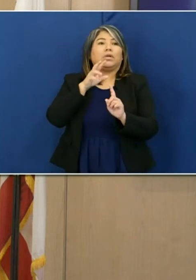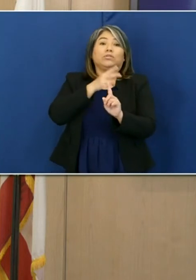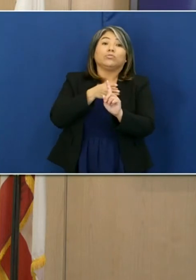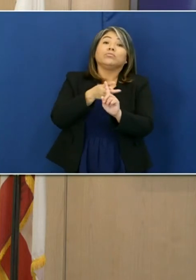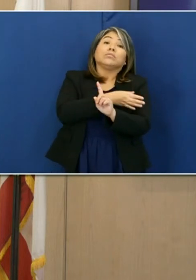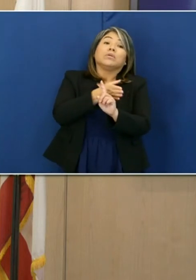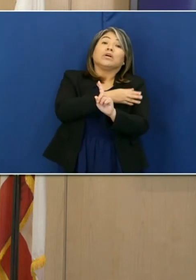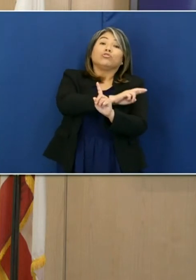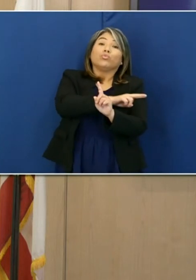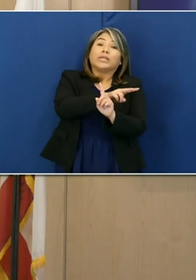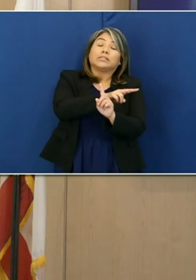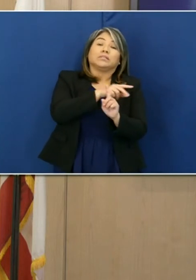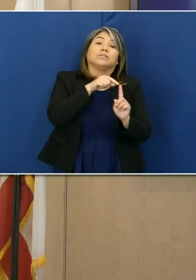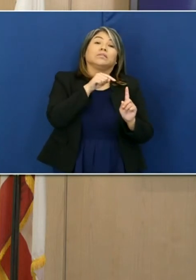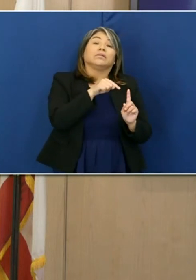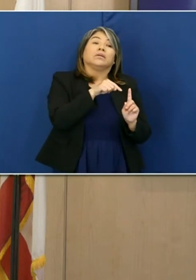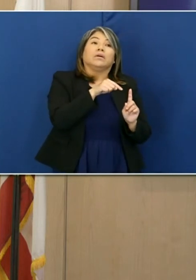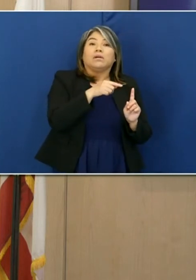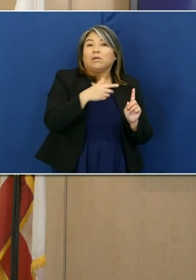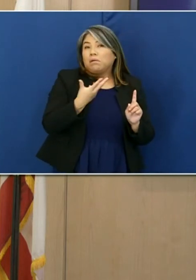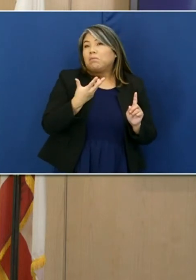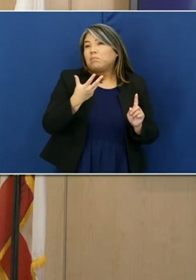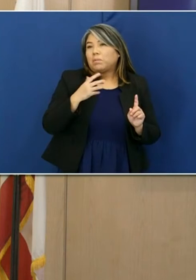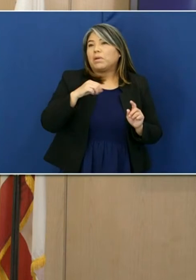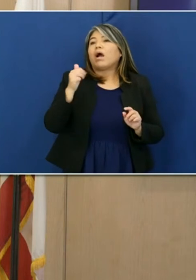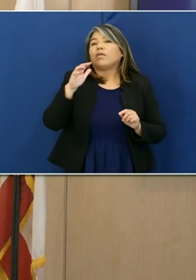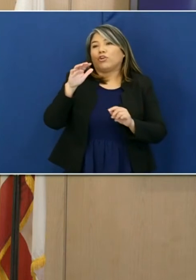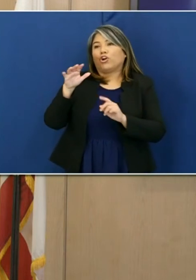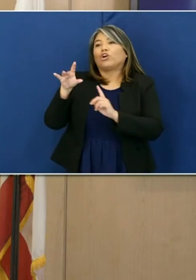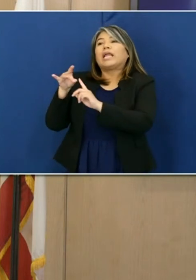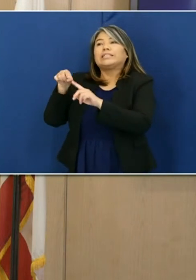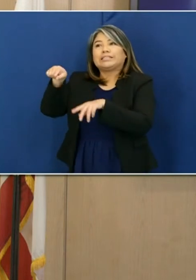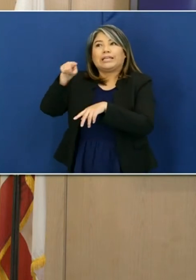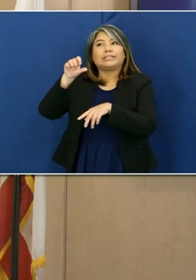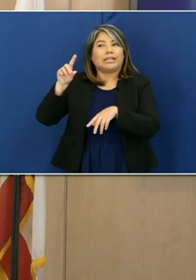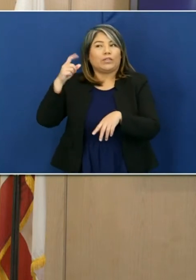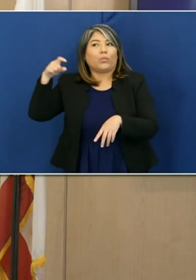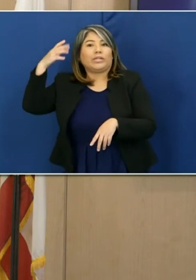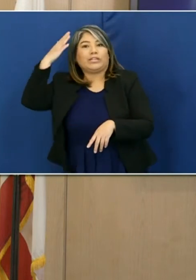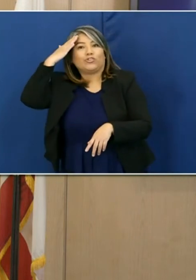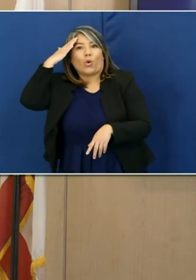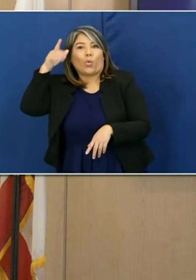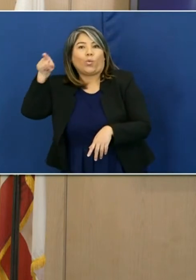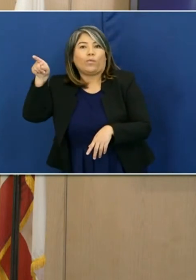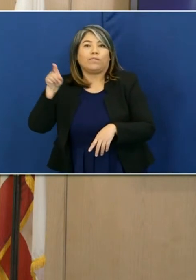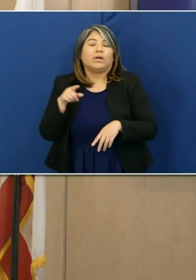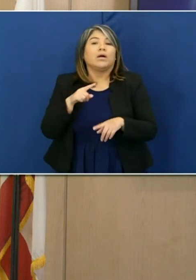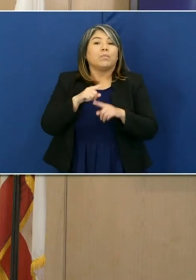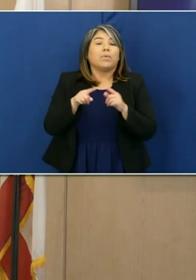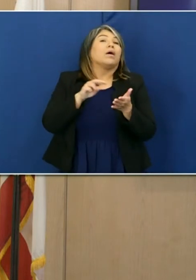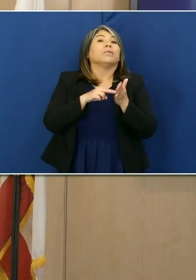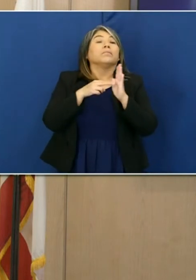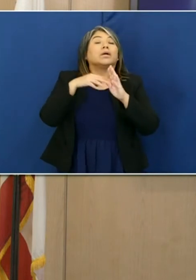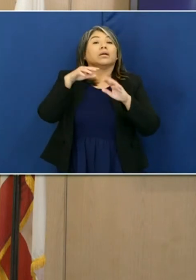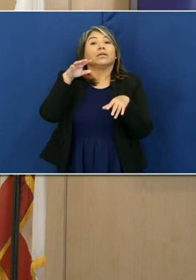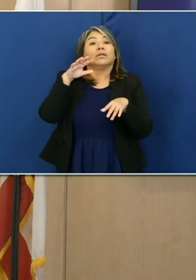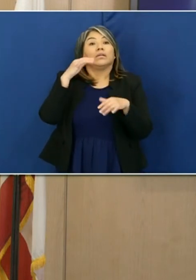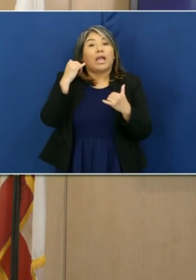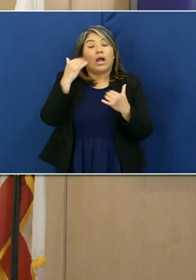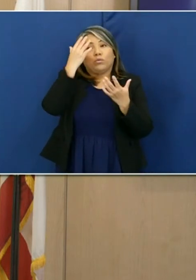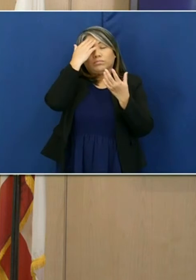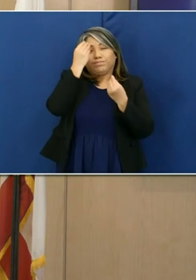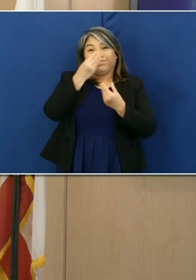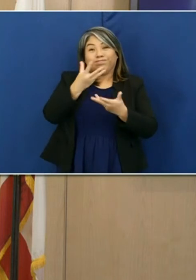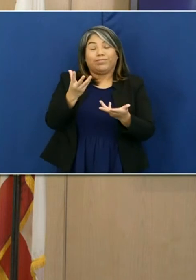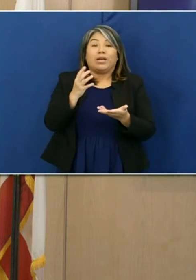that there is probably, there are other cases in San Diego that we just need to be aware of, which is, again, goes back to the take-home message